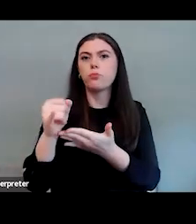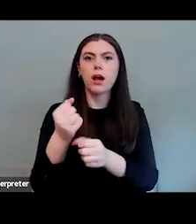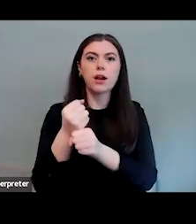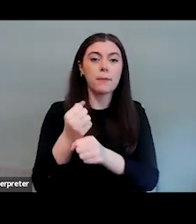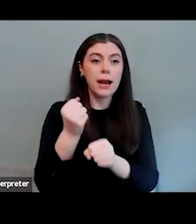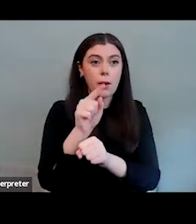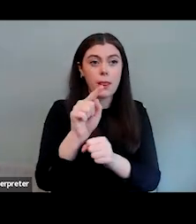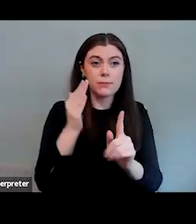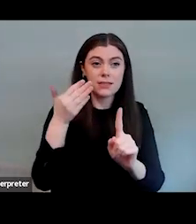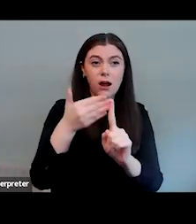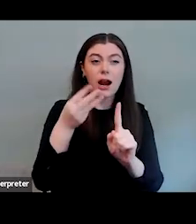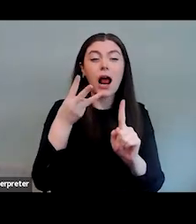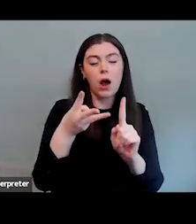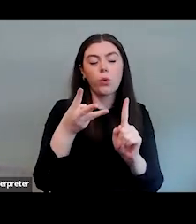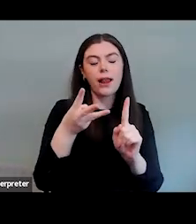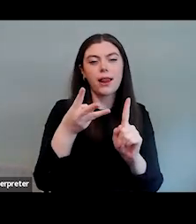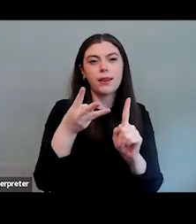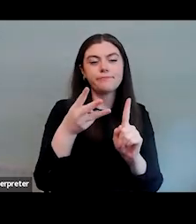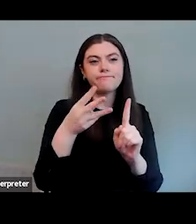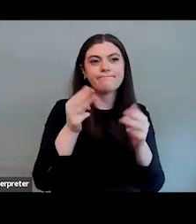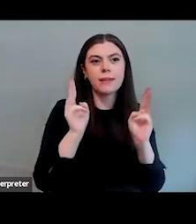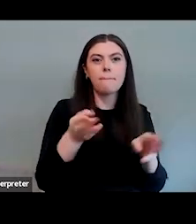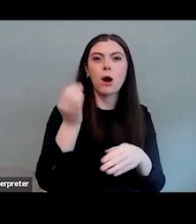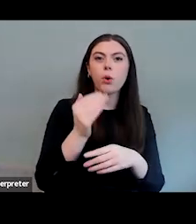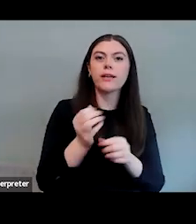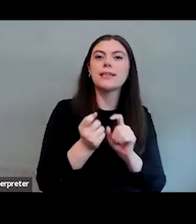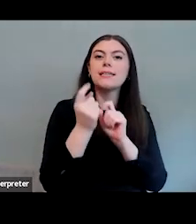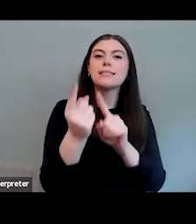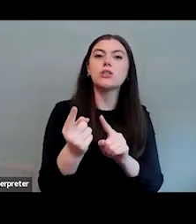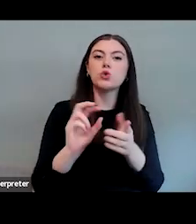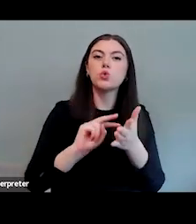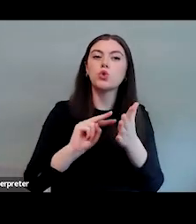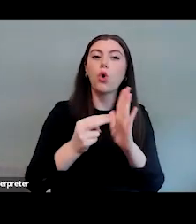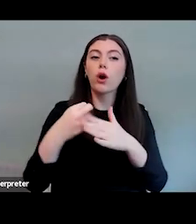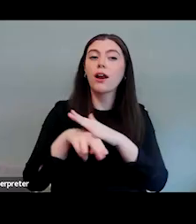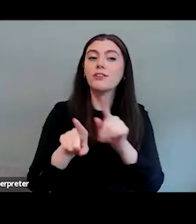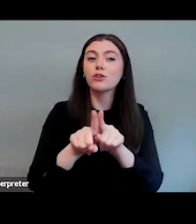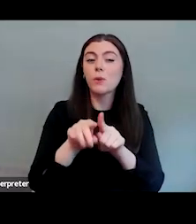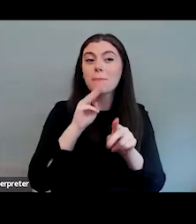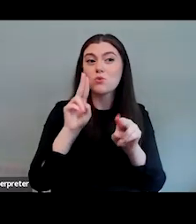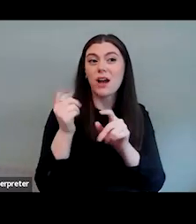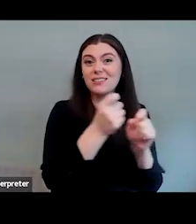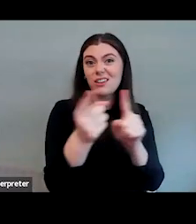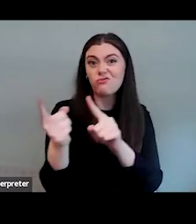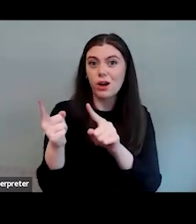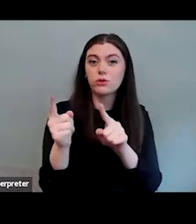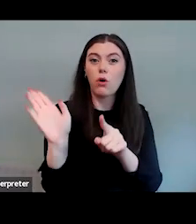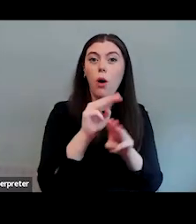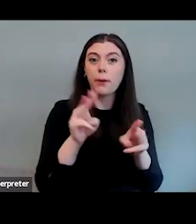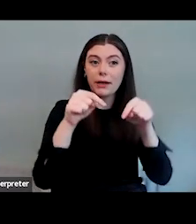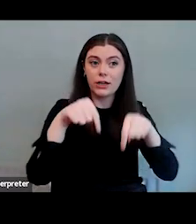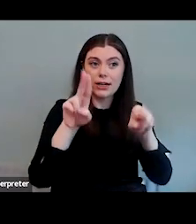I will share the slides with the organizers so they can easily share them with you all. But of course, boycott also